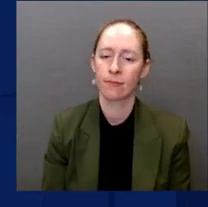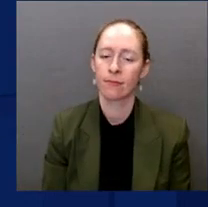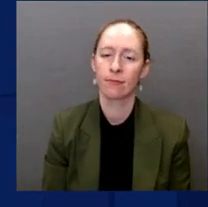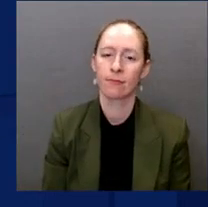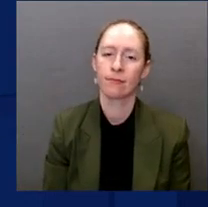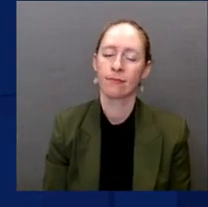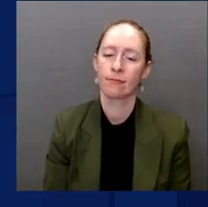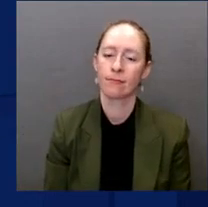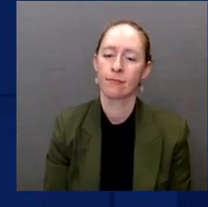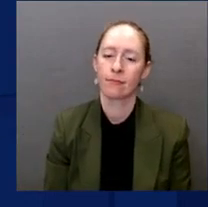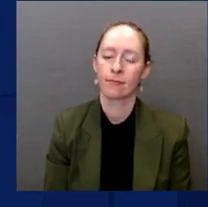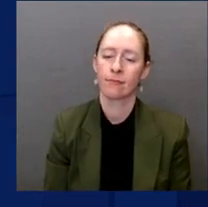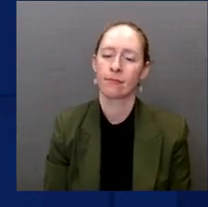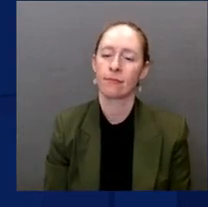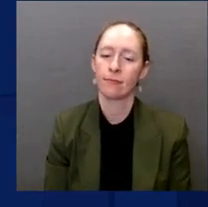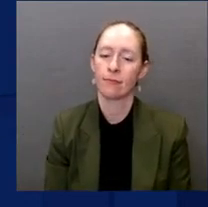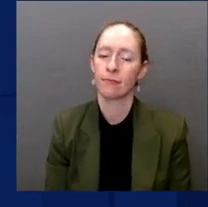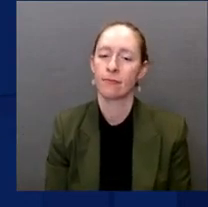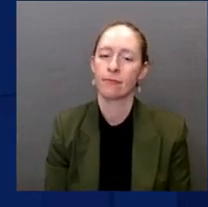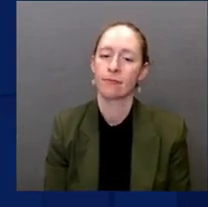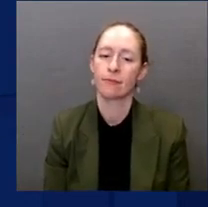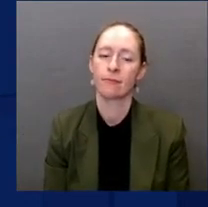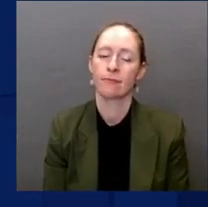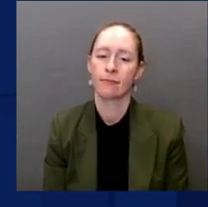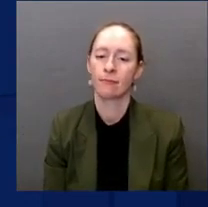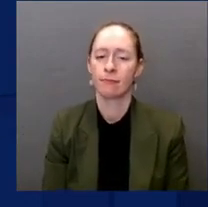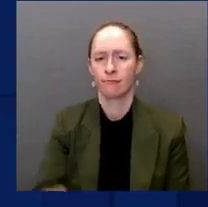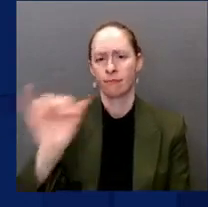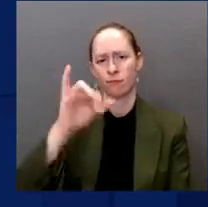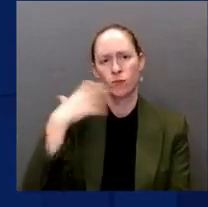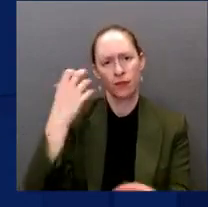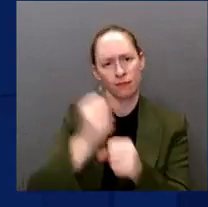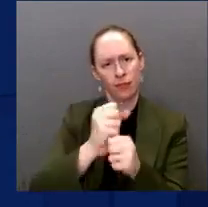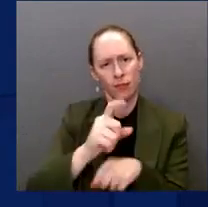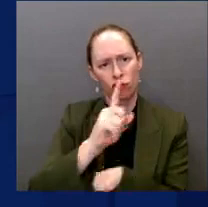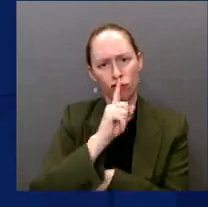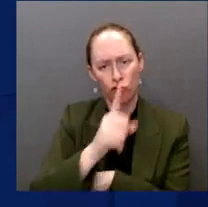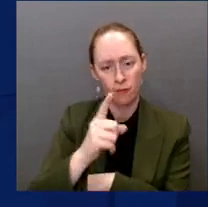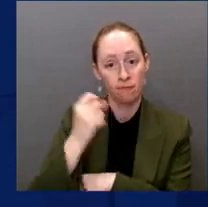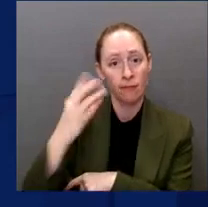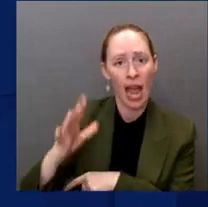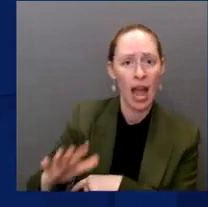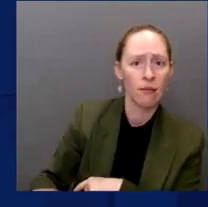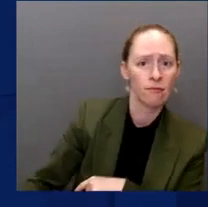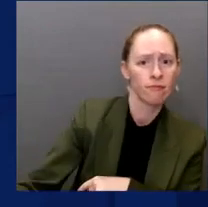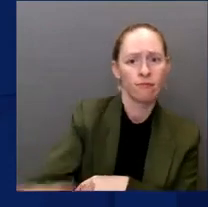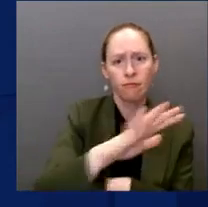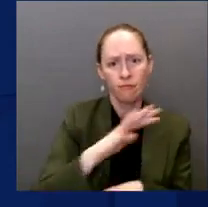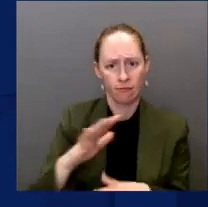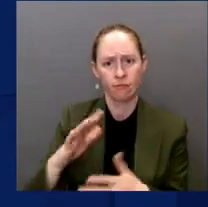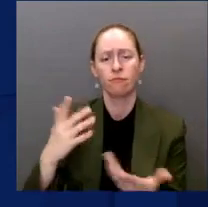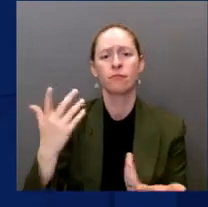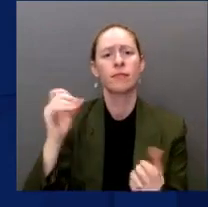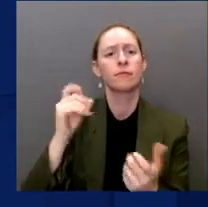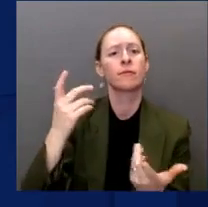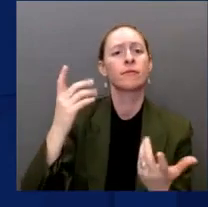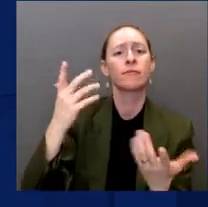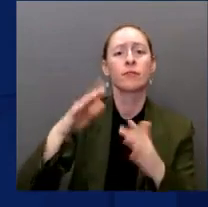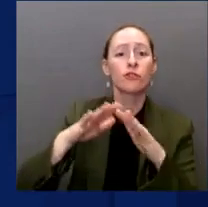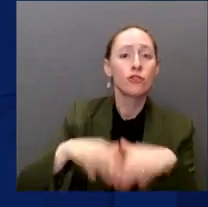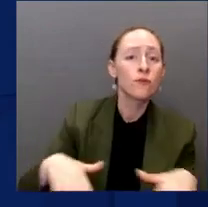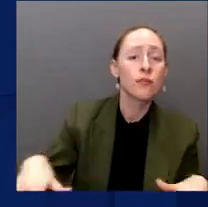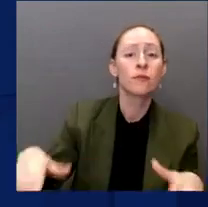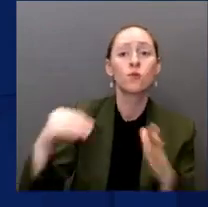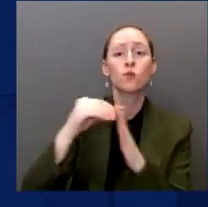every single student. And we're also supporting schools so they can cook more meals from